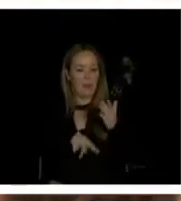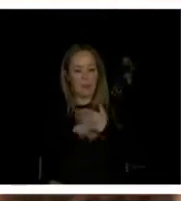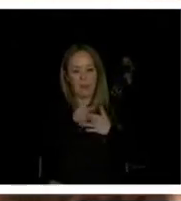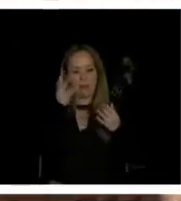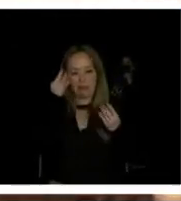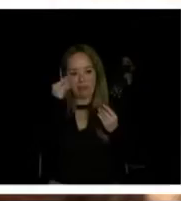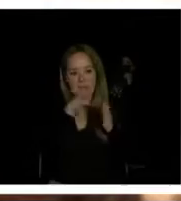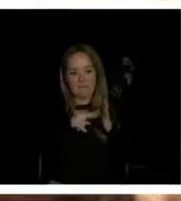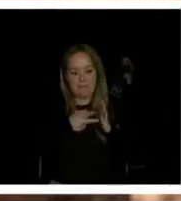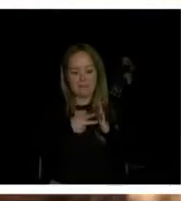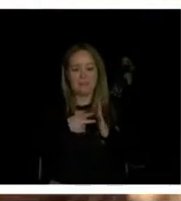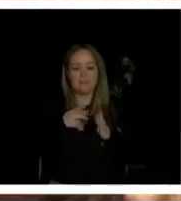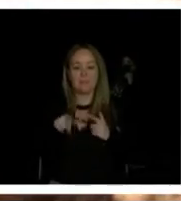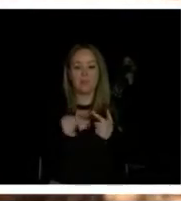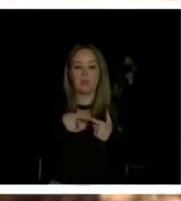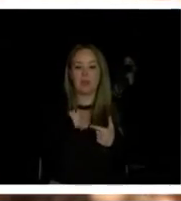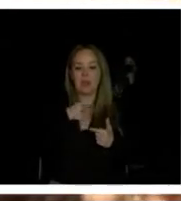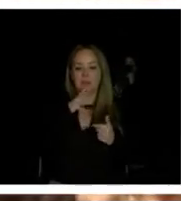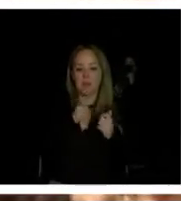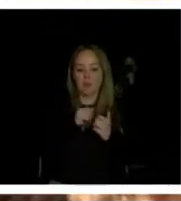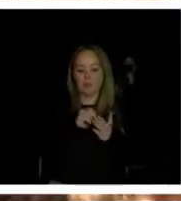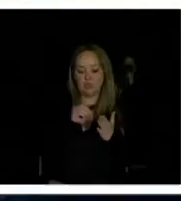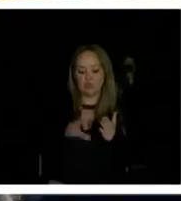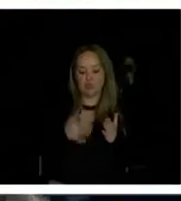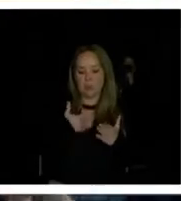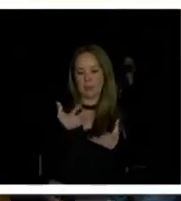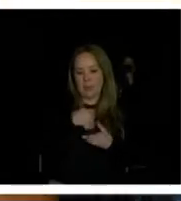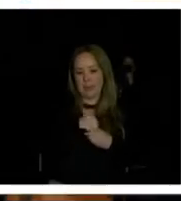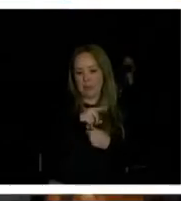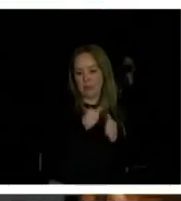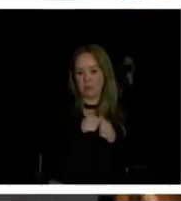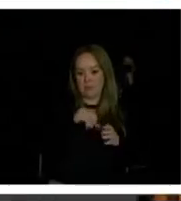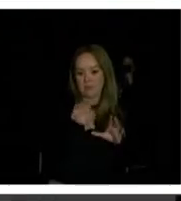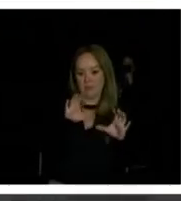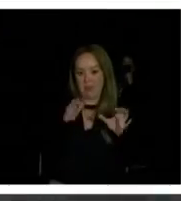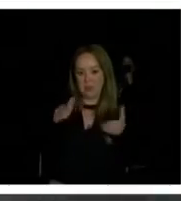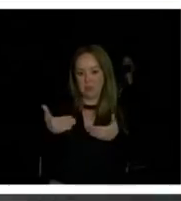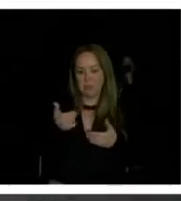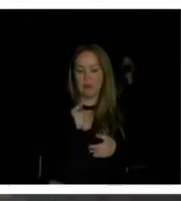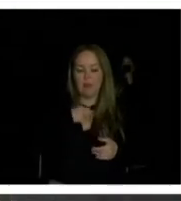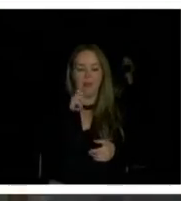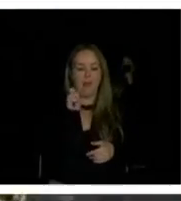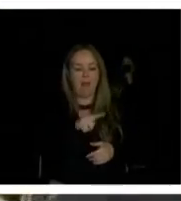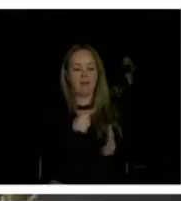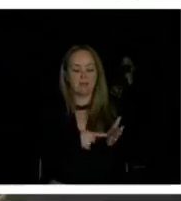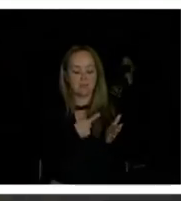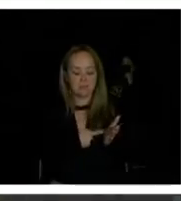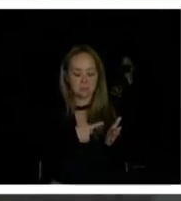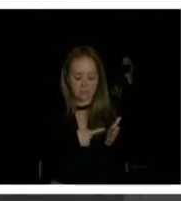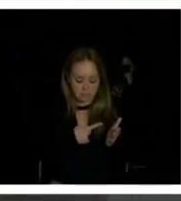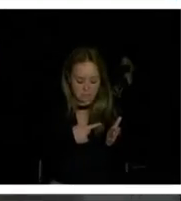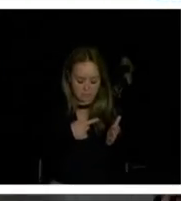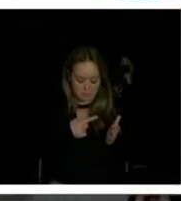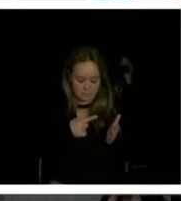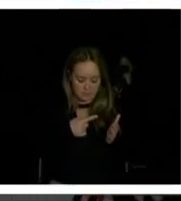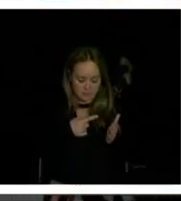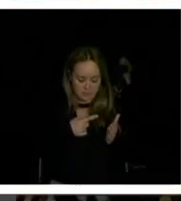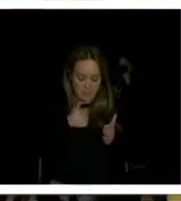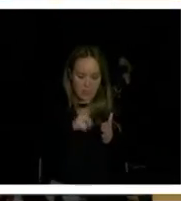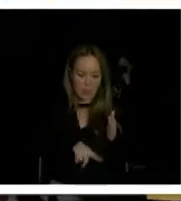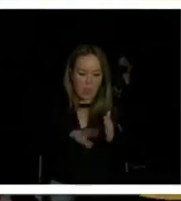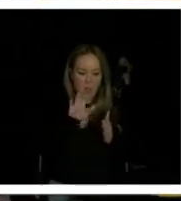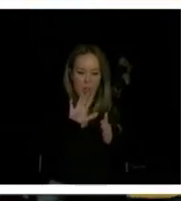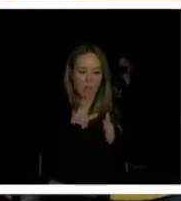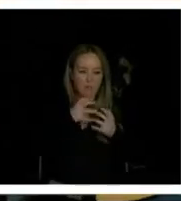really means. So when I talk to students and I engage with them in the classroom, I ask them sometimes about what do